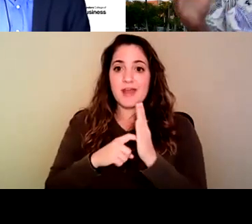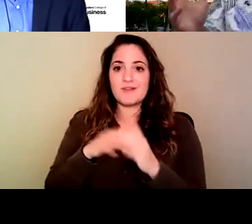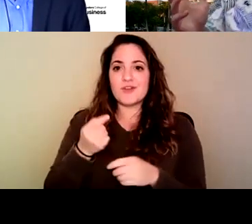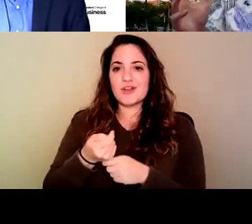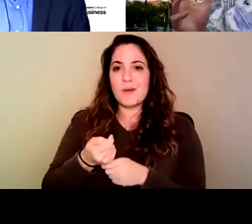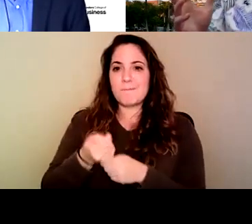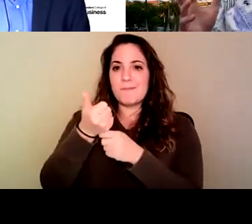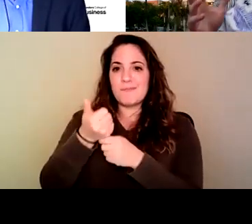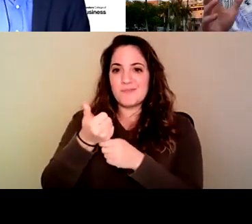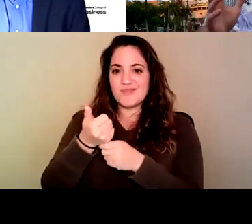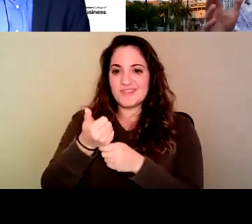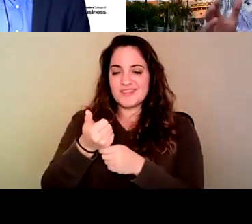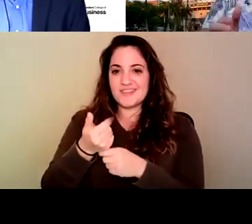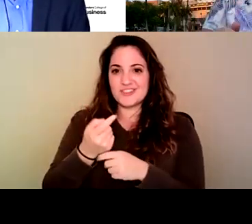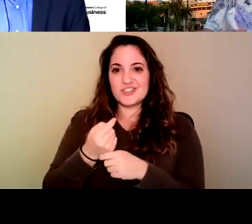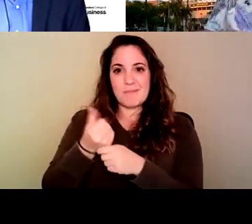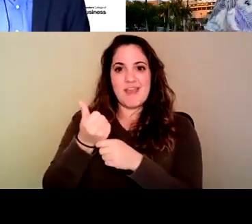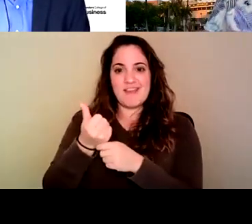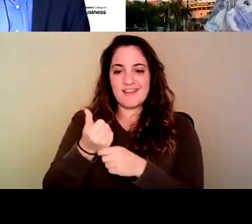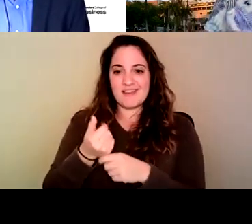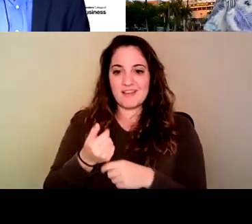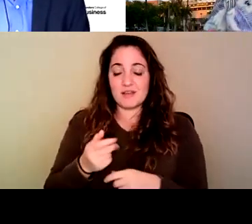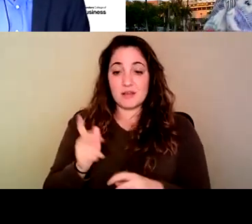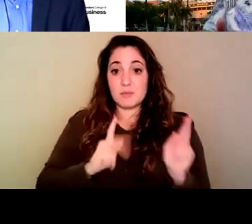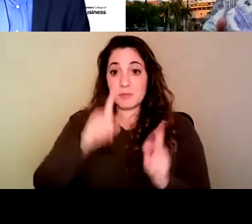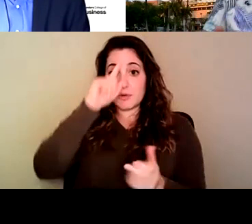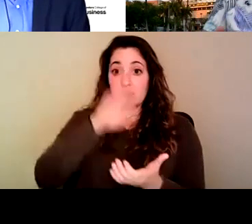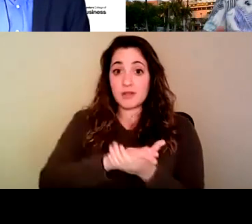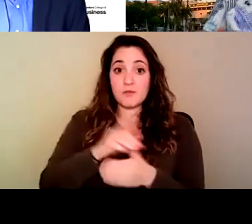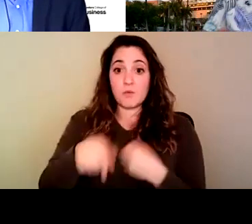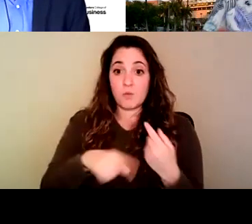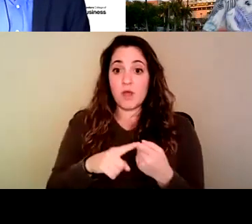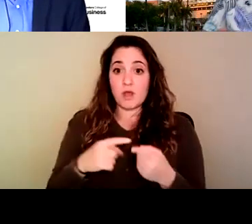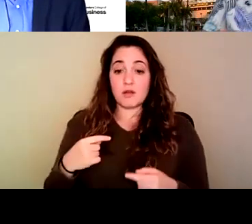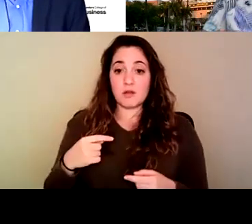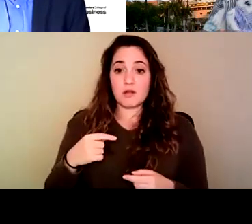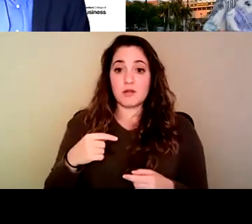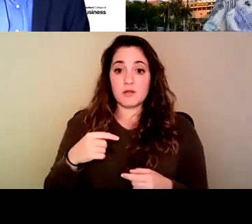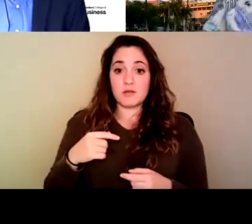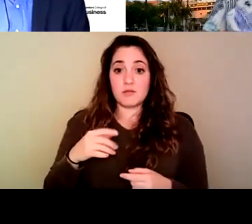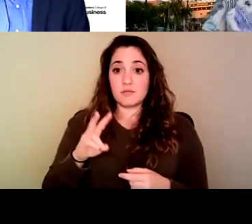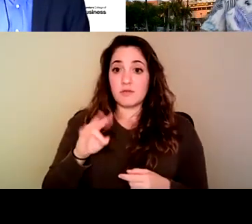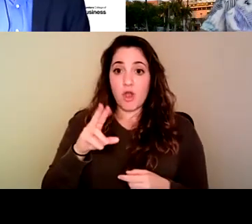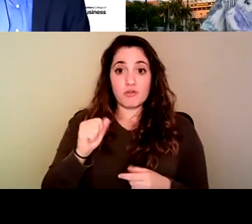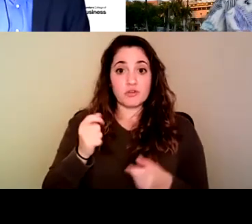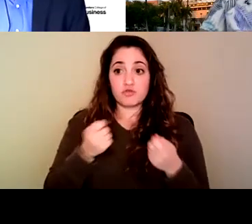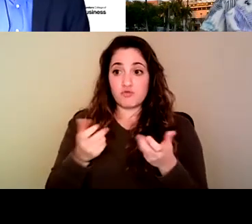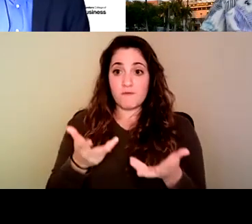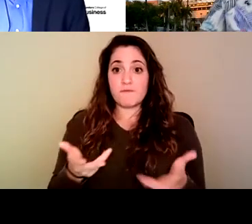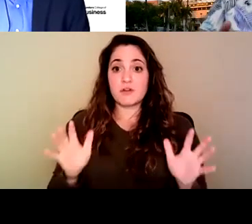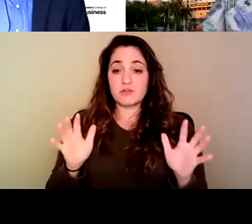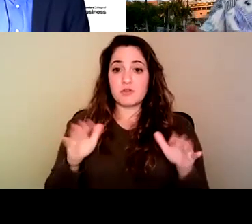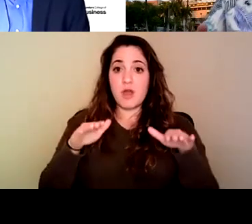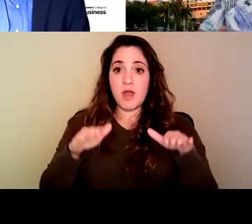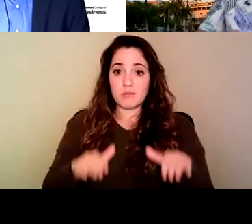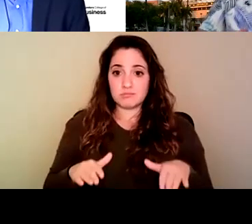champagne cork. You know, people believe that once we get the virus under control, that people